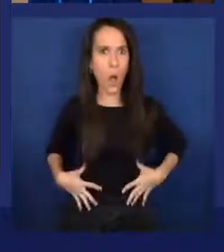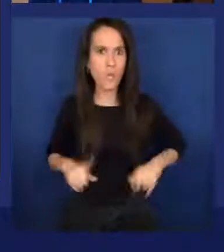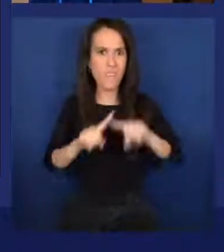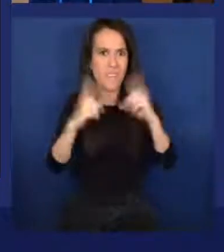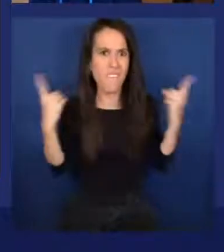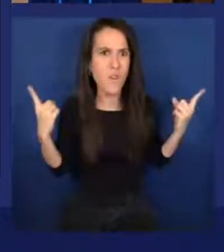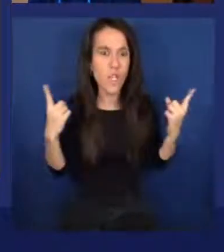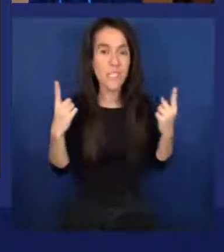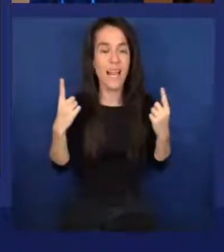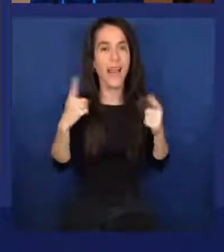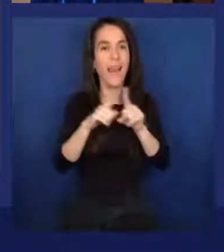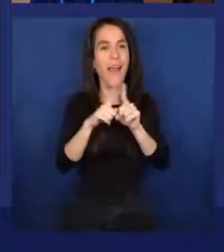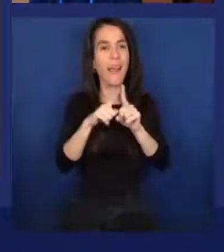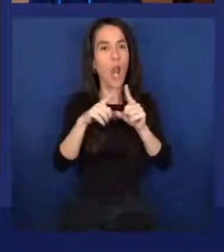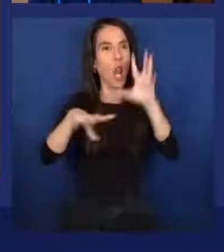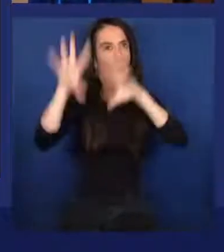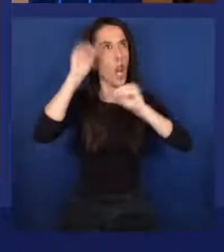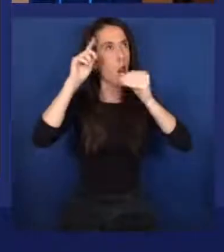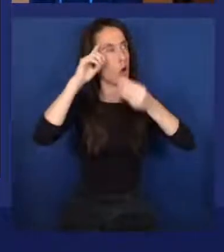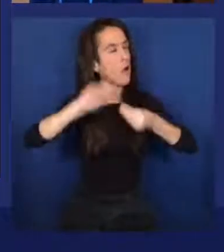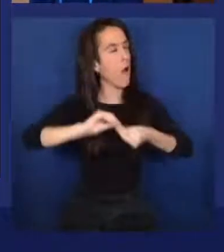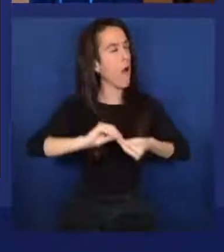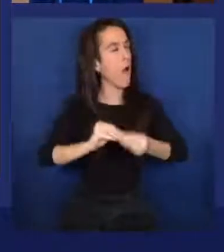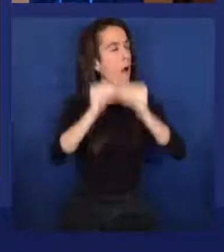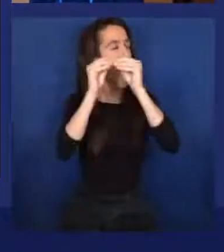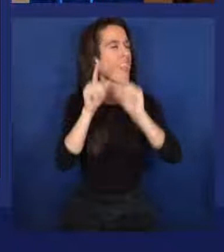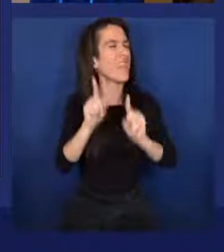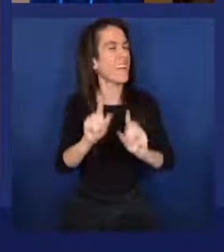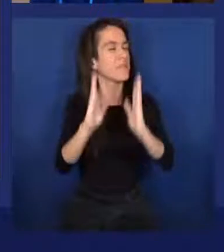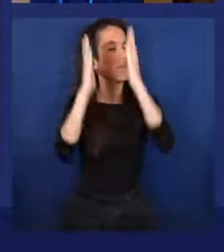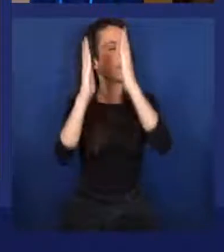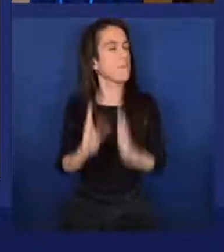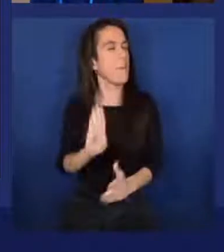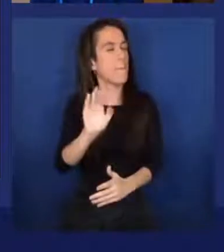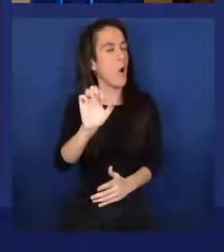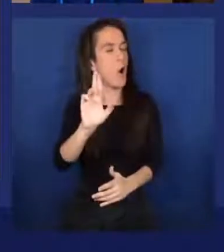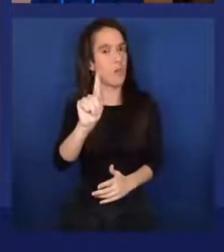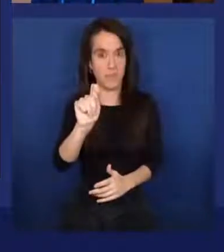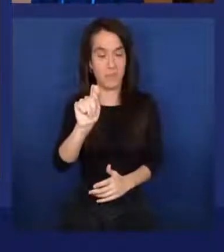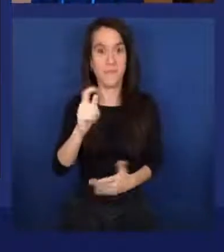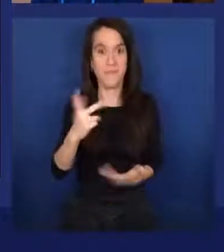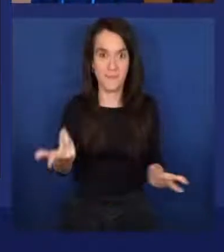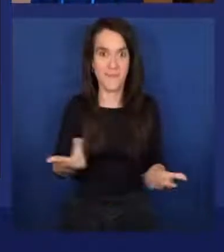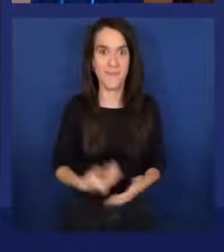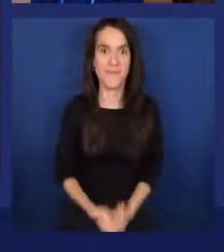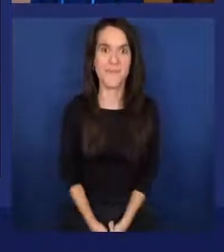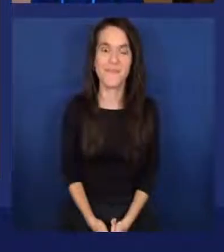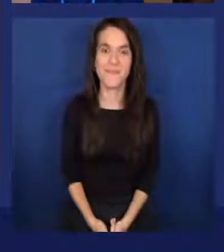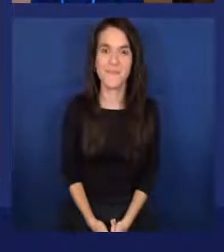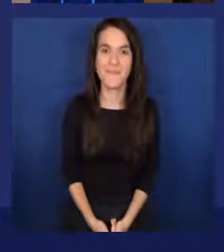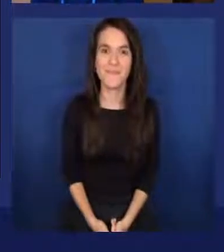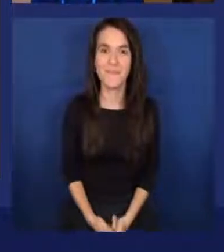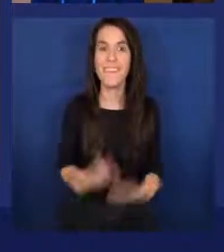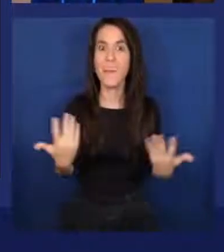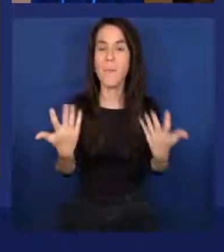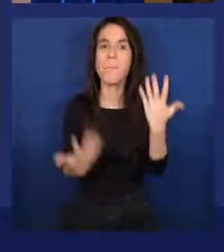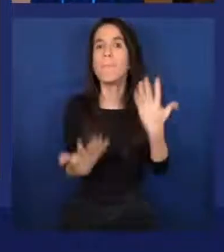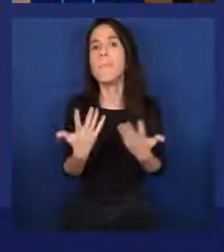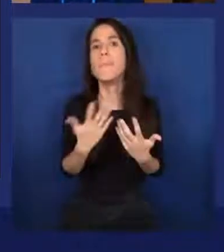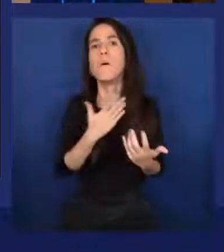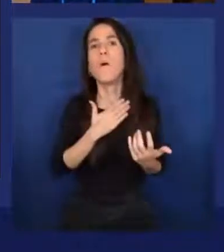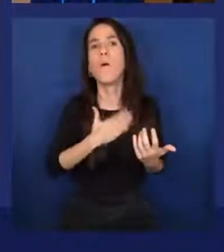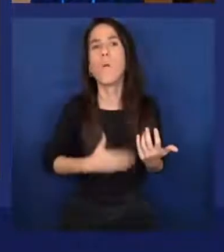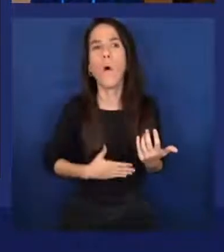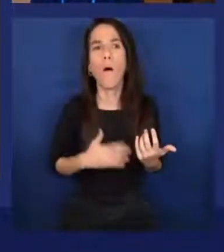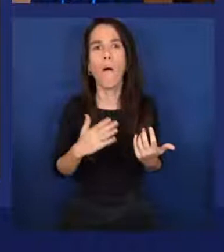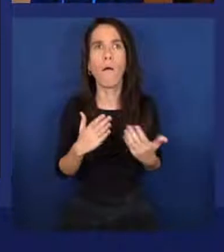learns how Bart looks like. I see. And then that way, like if you want to project this to like a business